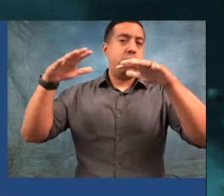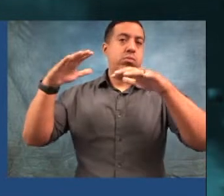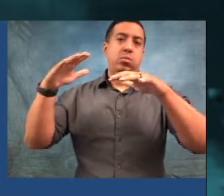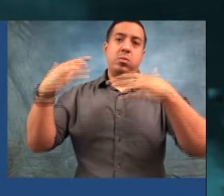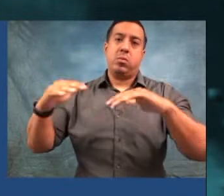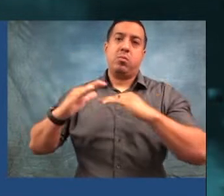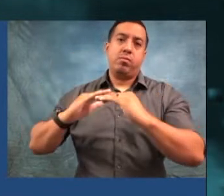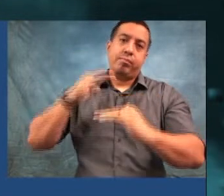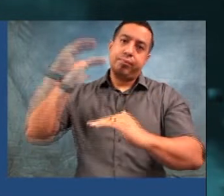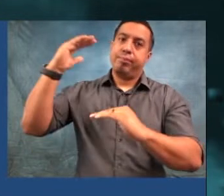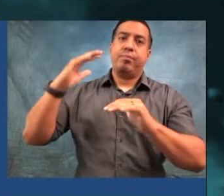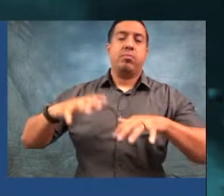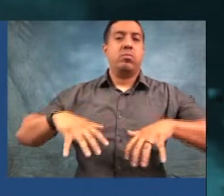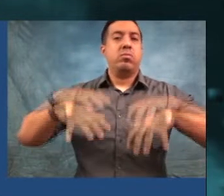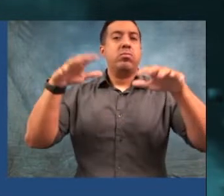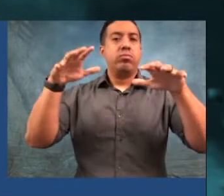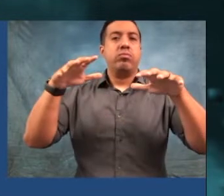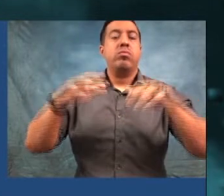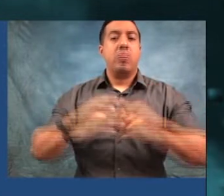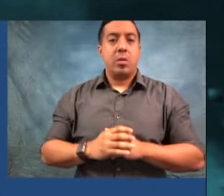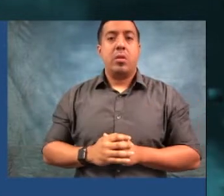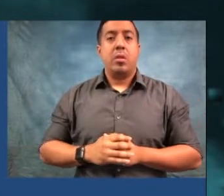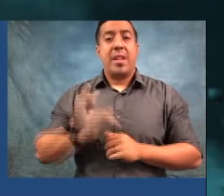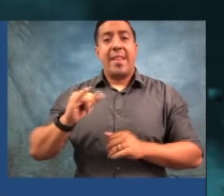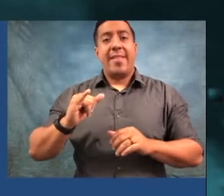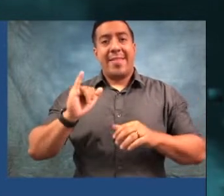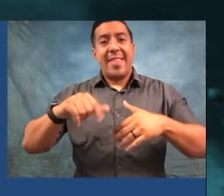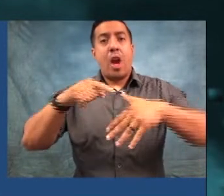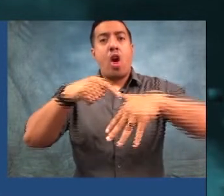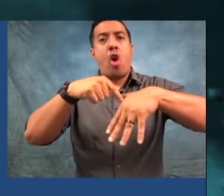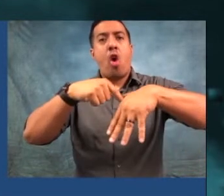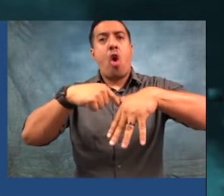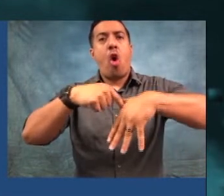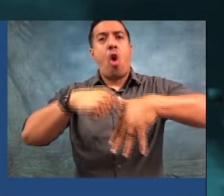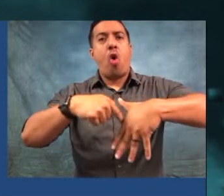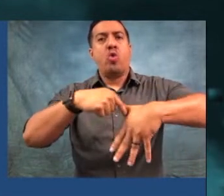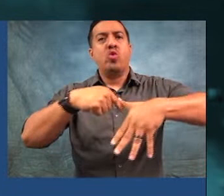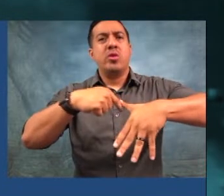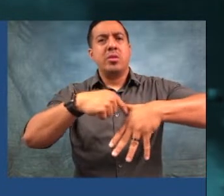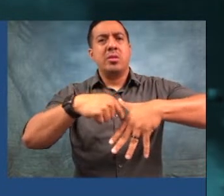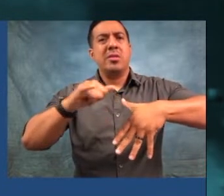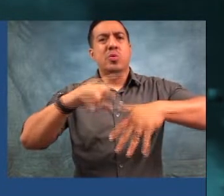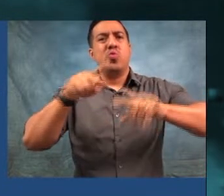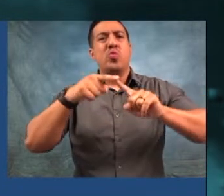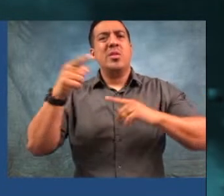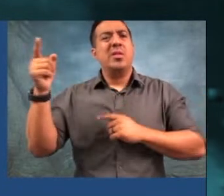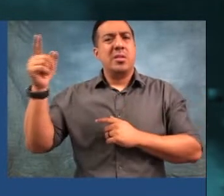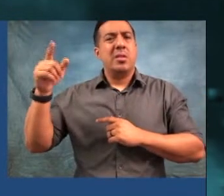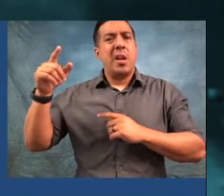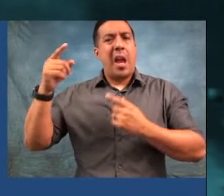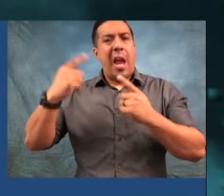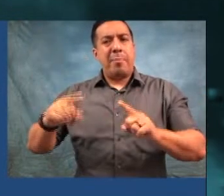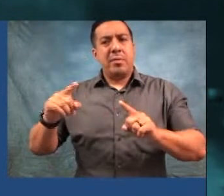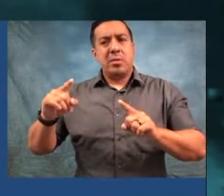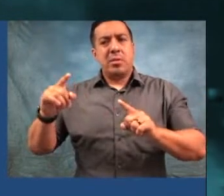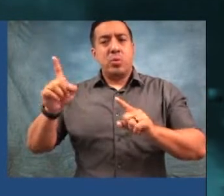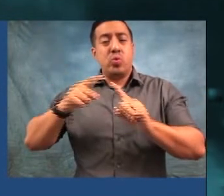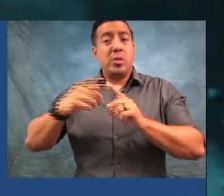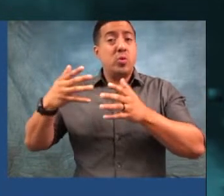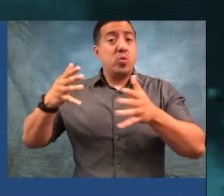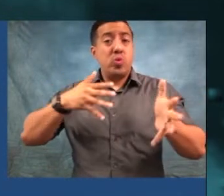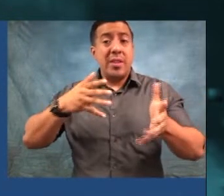flooding, but down the coast near where it made landfall, it was a significant wind